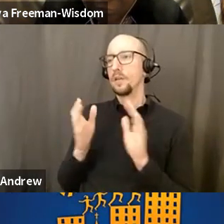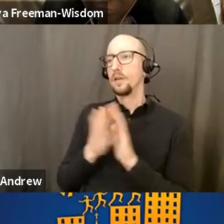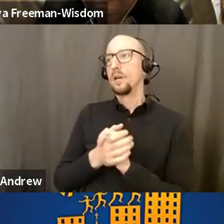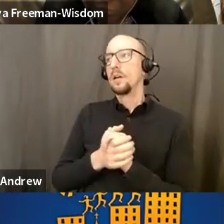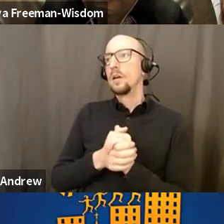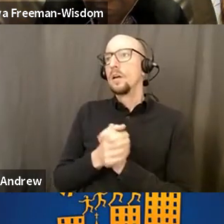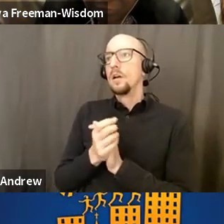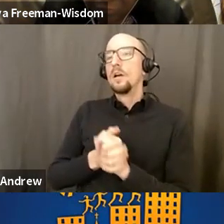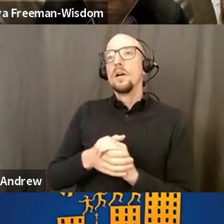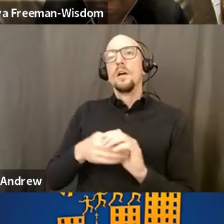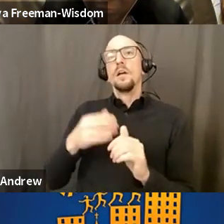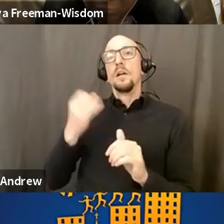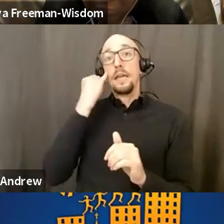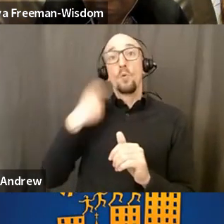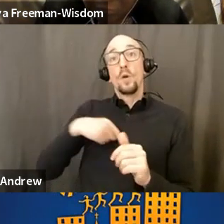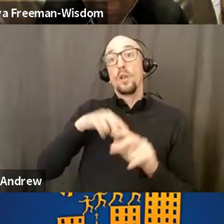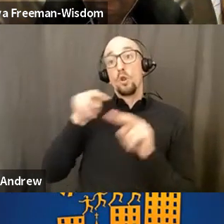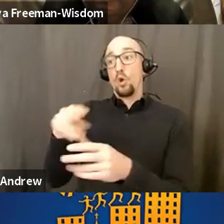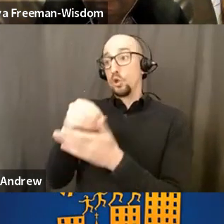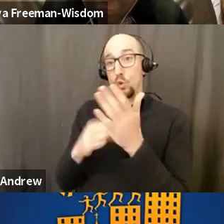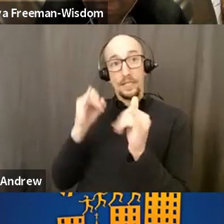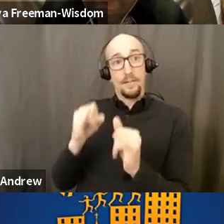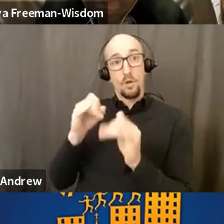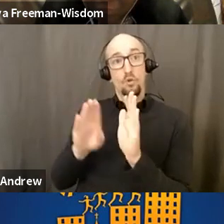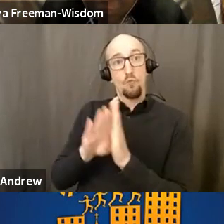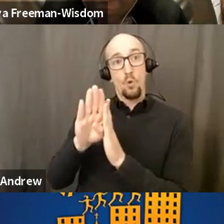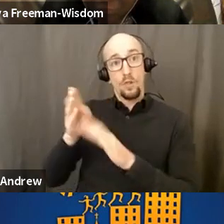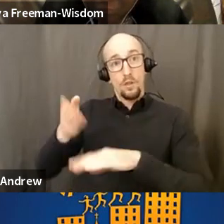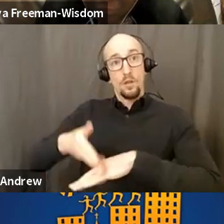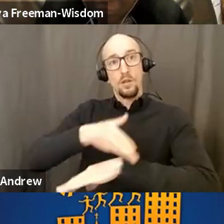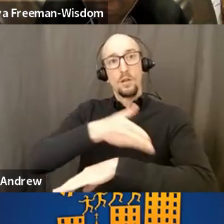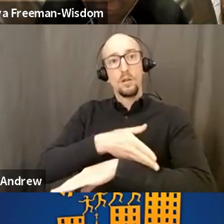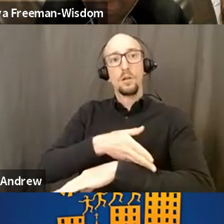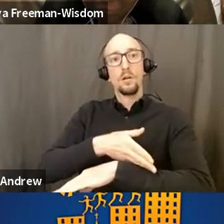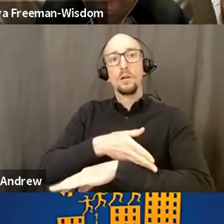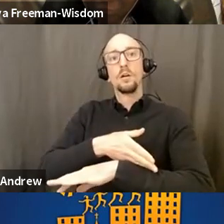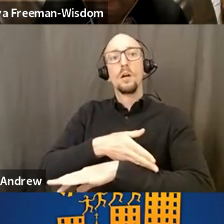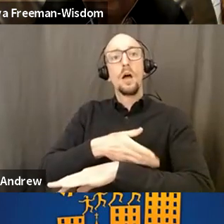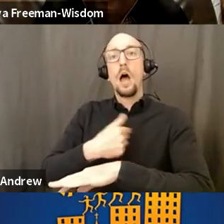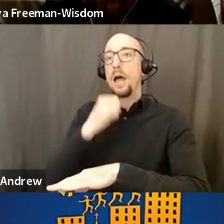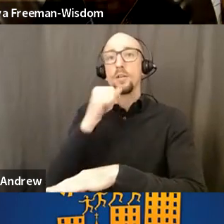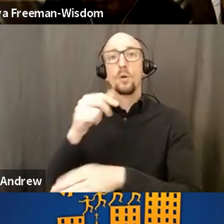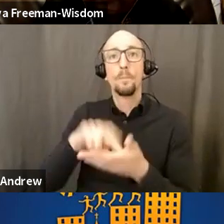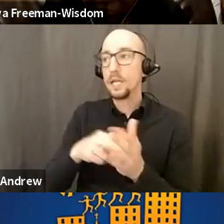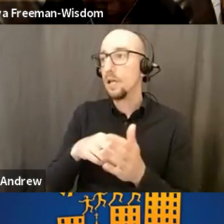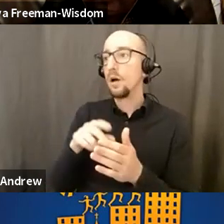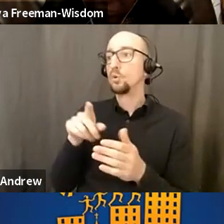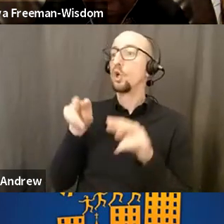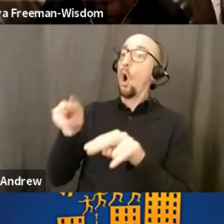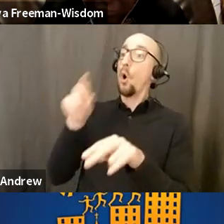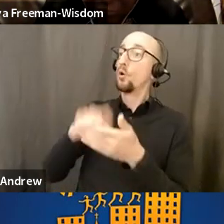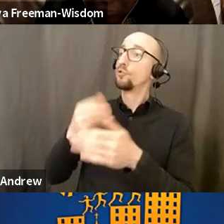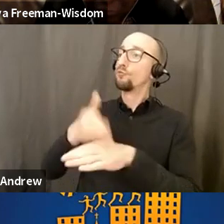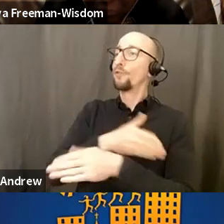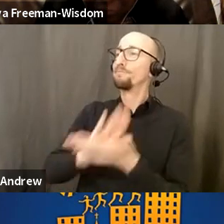were to use growth, I am not suggesting that it merely be the demonstration of growth. What I would